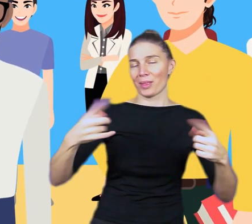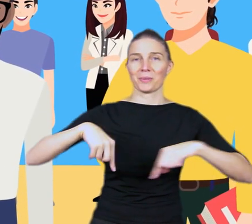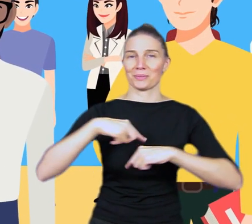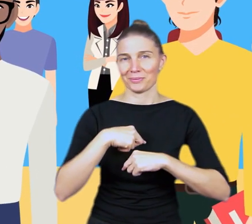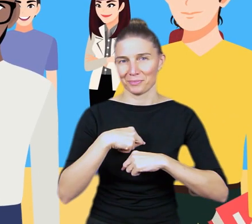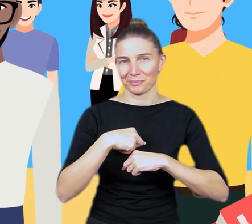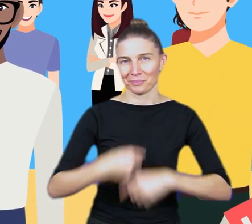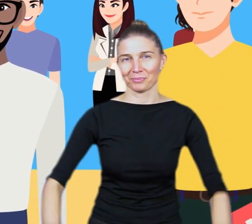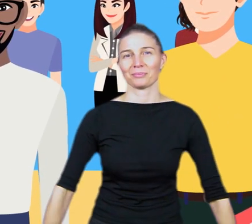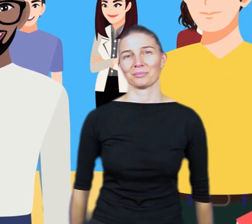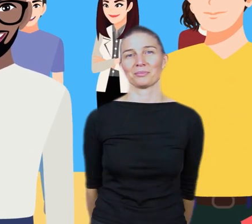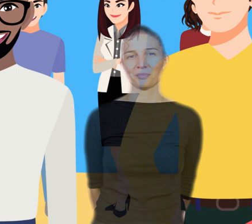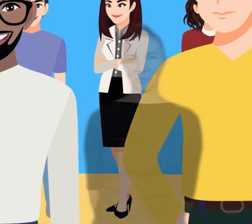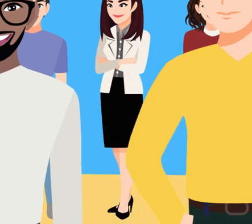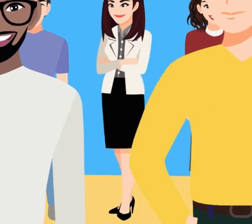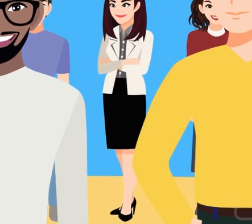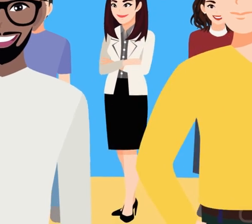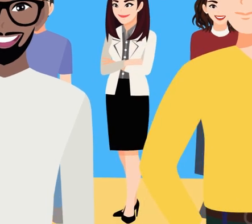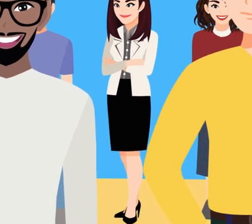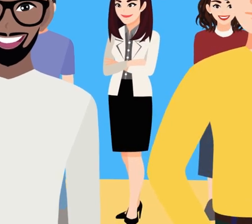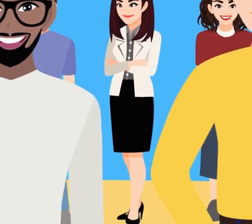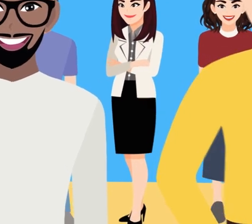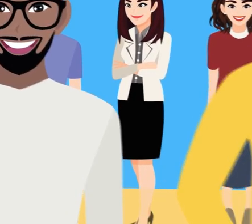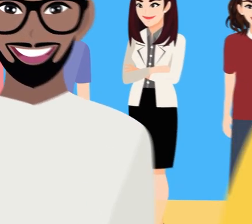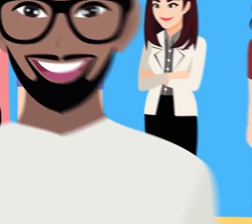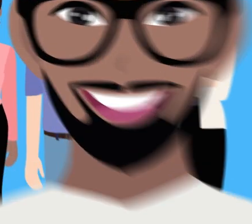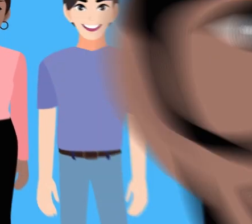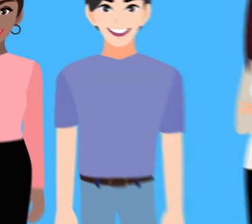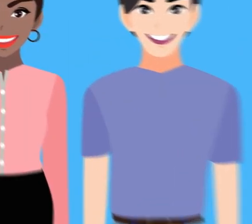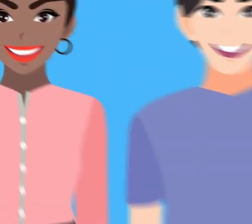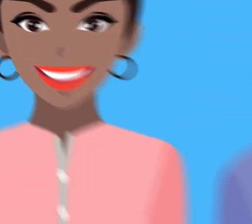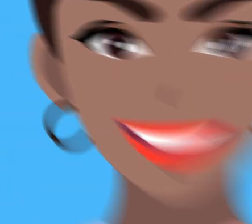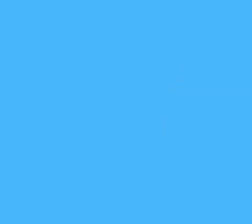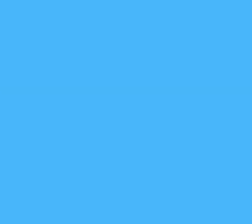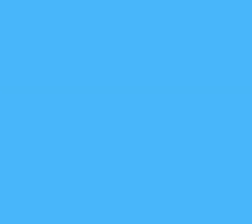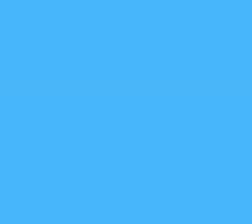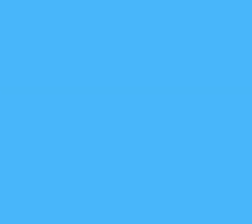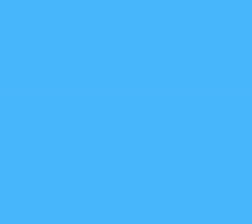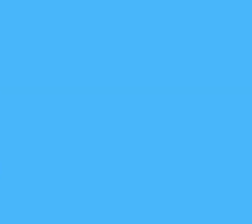us without us.